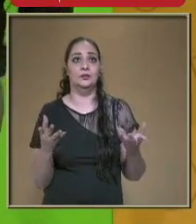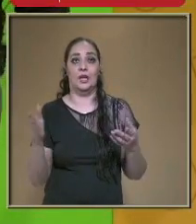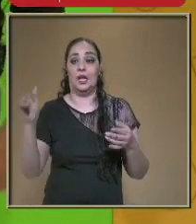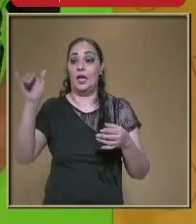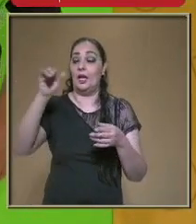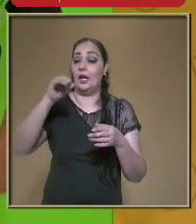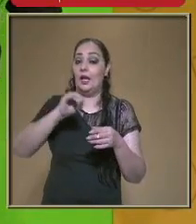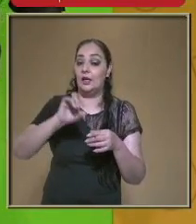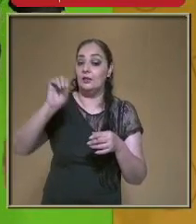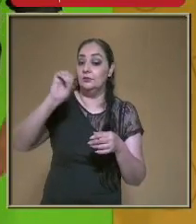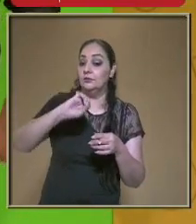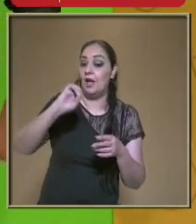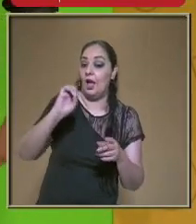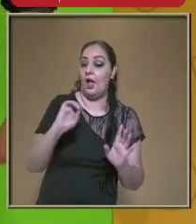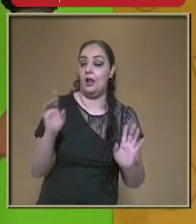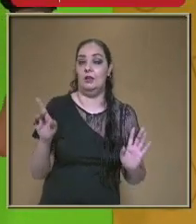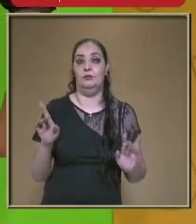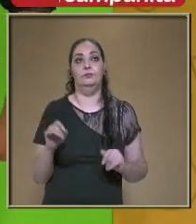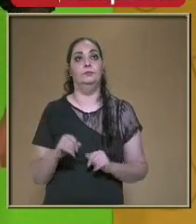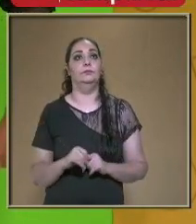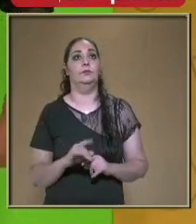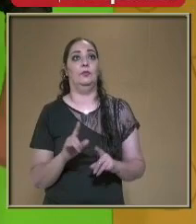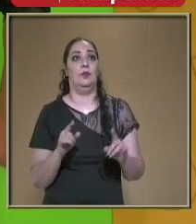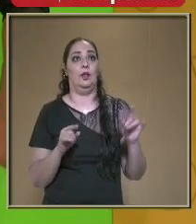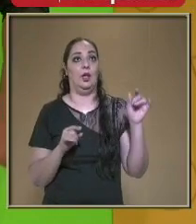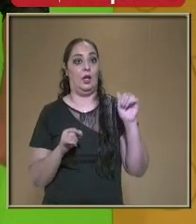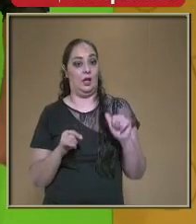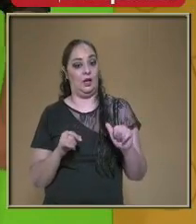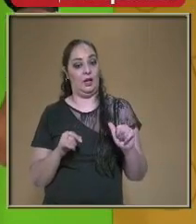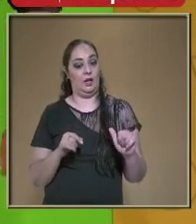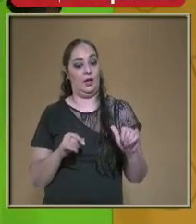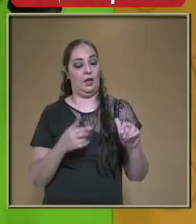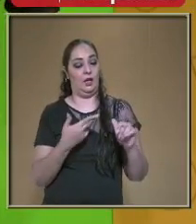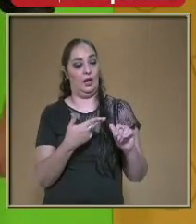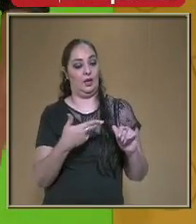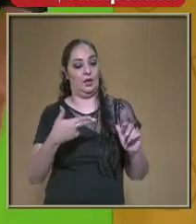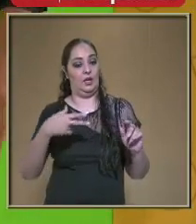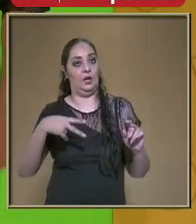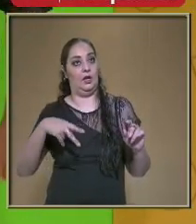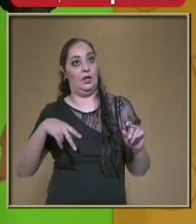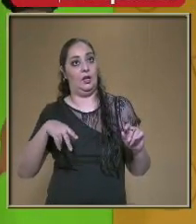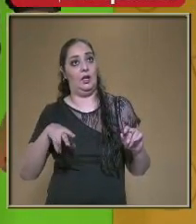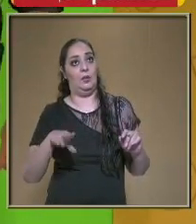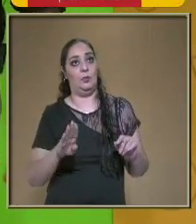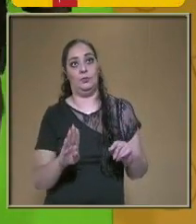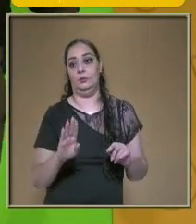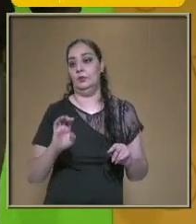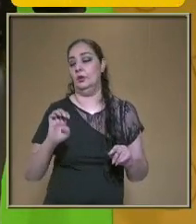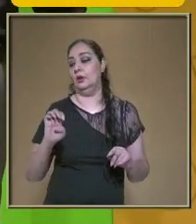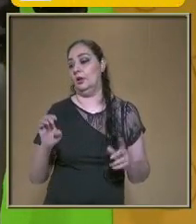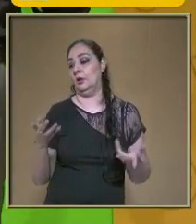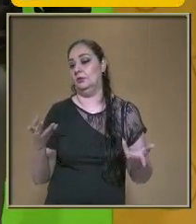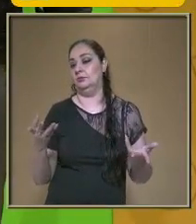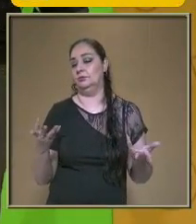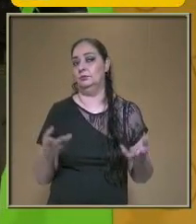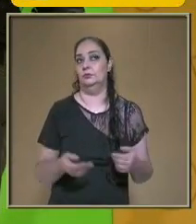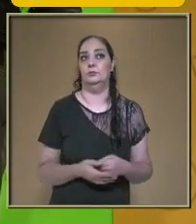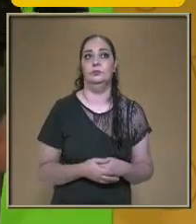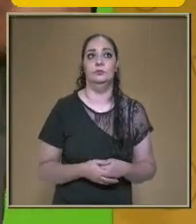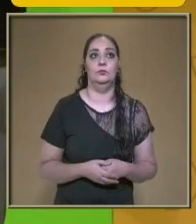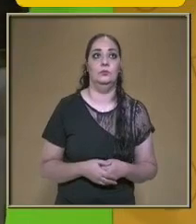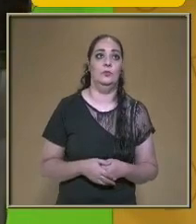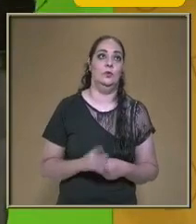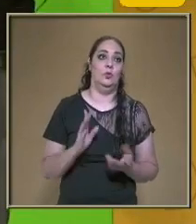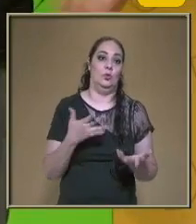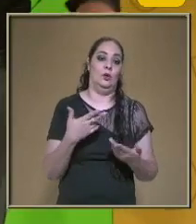then we have the A, we have the H, we have the B, we have the E. What is this?